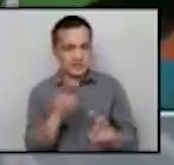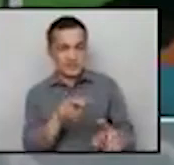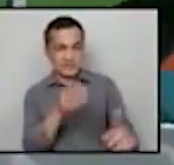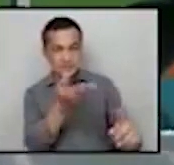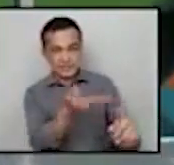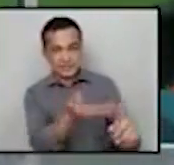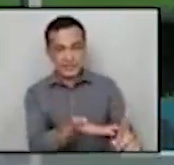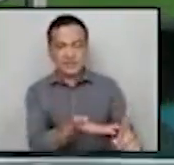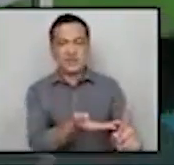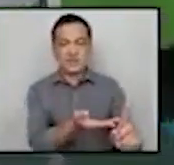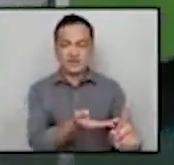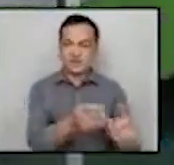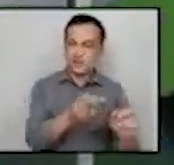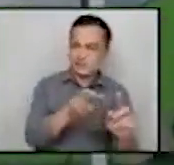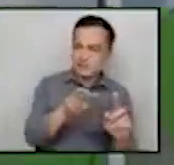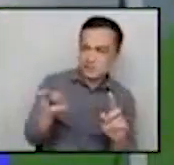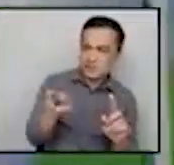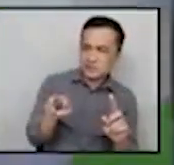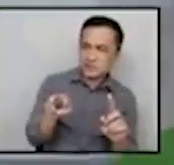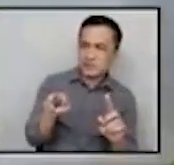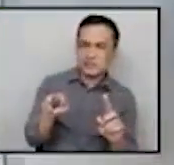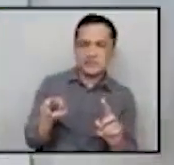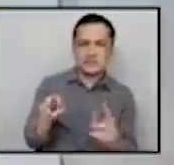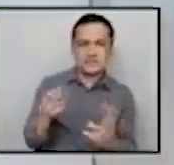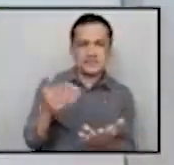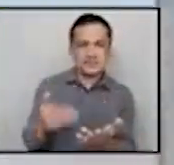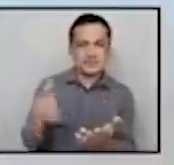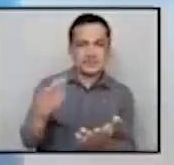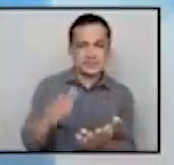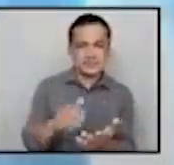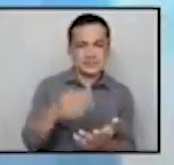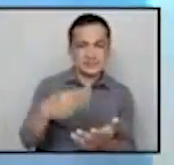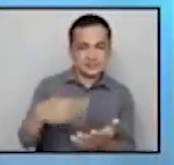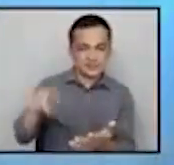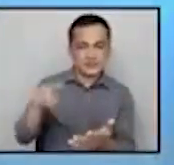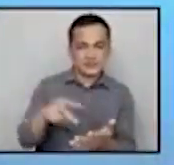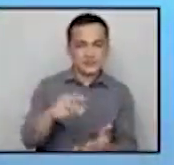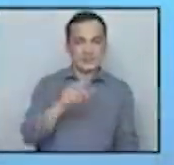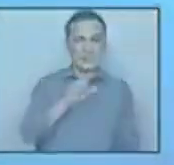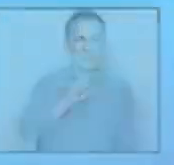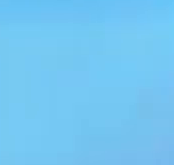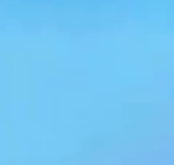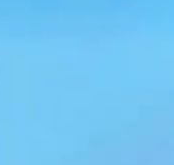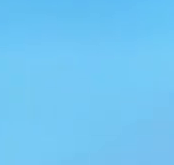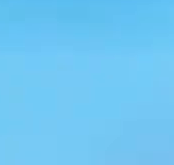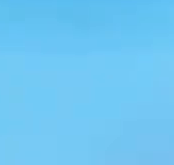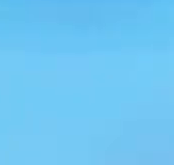Girl, watch that scene, dig in the dancing queen.